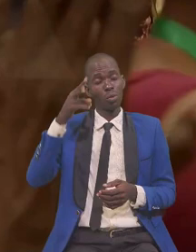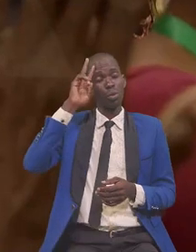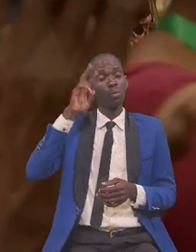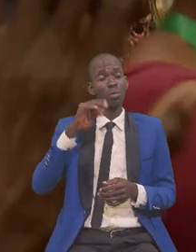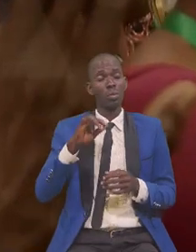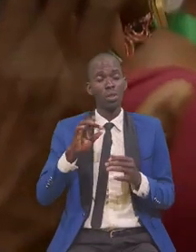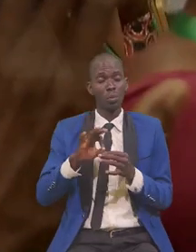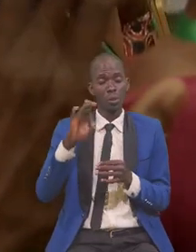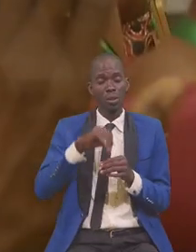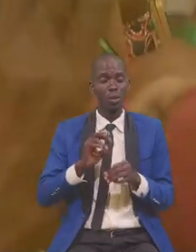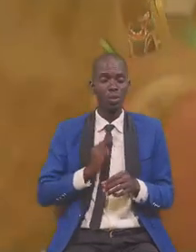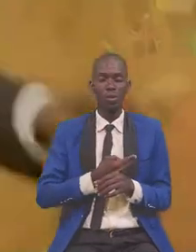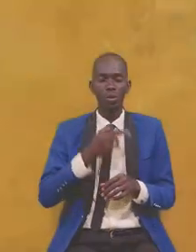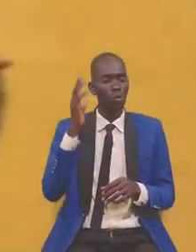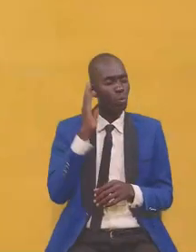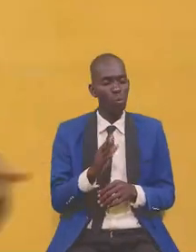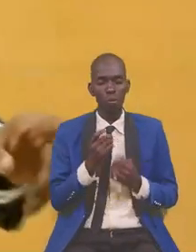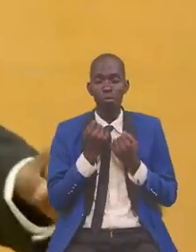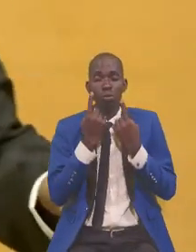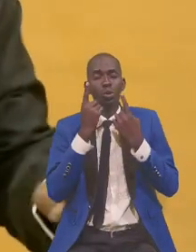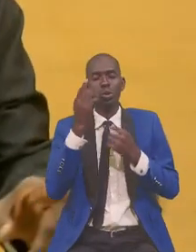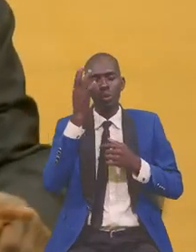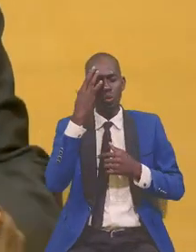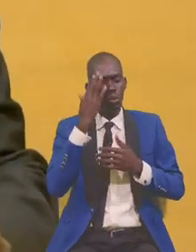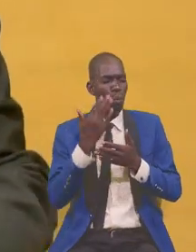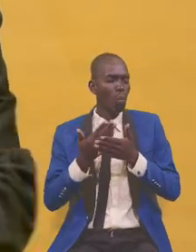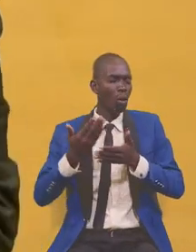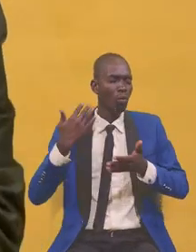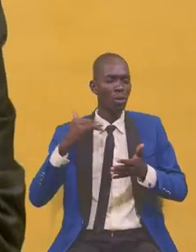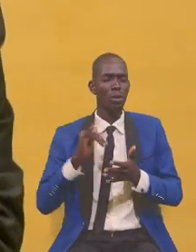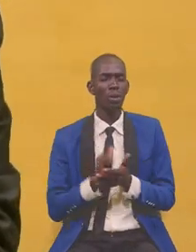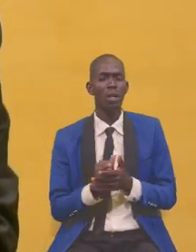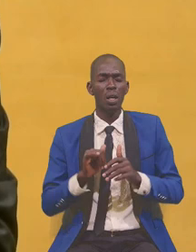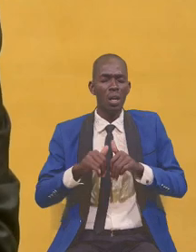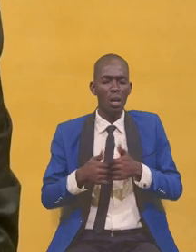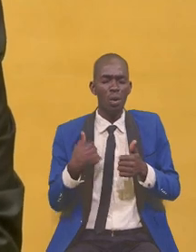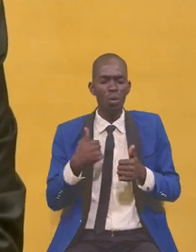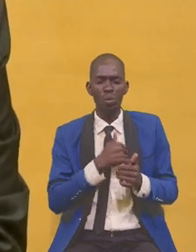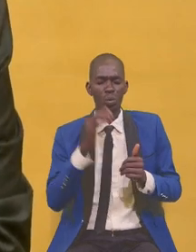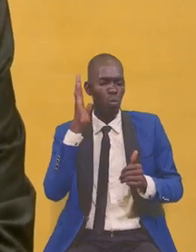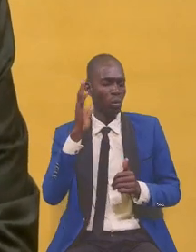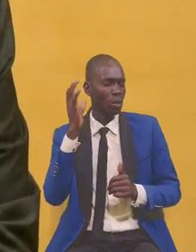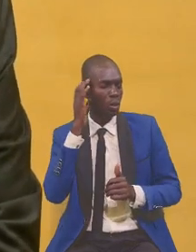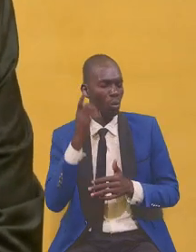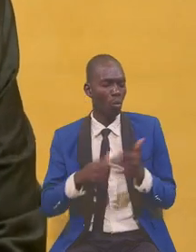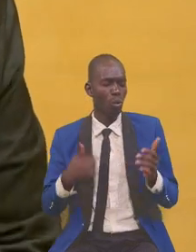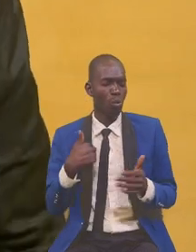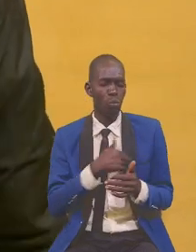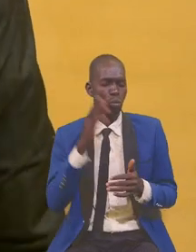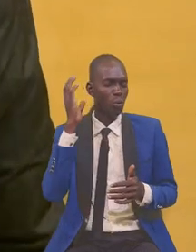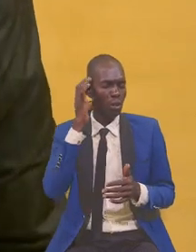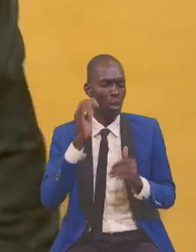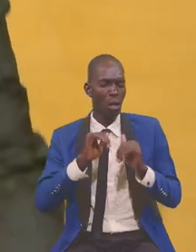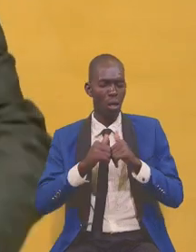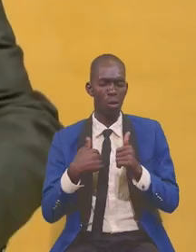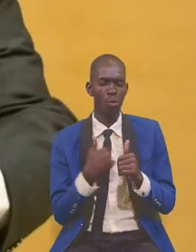You knew ahead of time what we will hear, how we will pray, and what we will receive